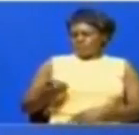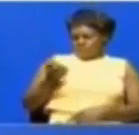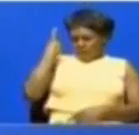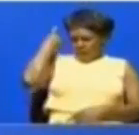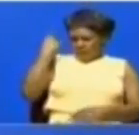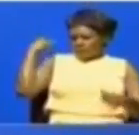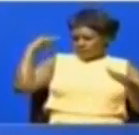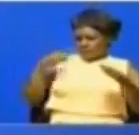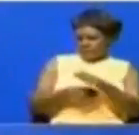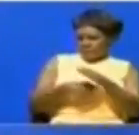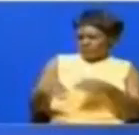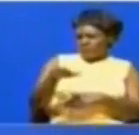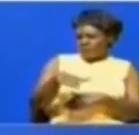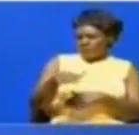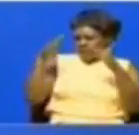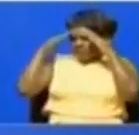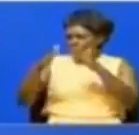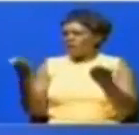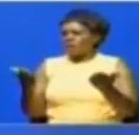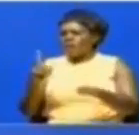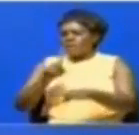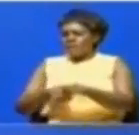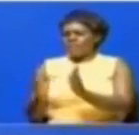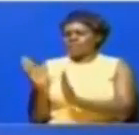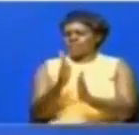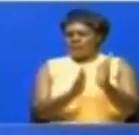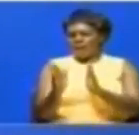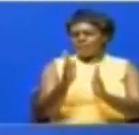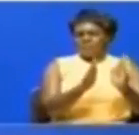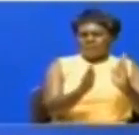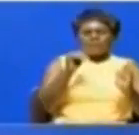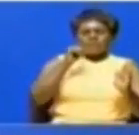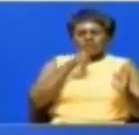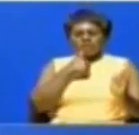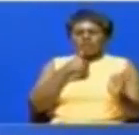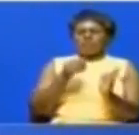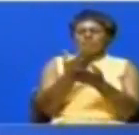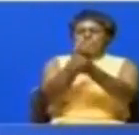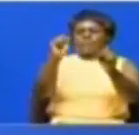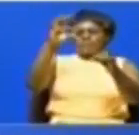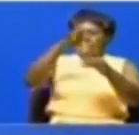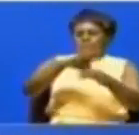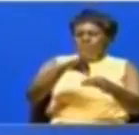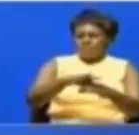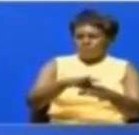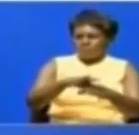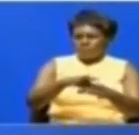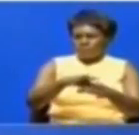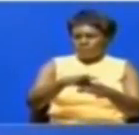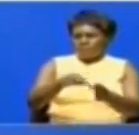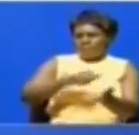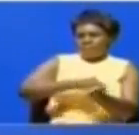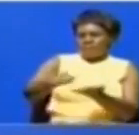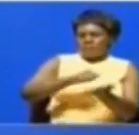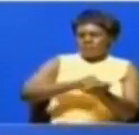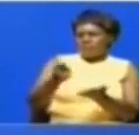understanding of the areas of focus as we prepare a timetable for the fresh presidential election, which will publish in